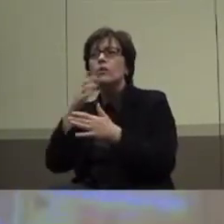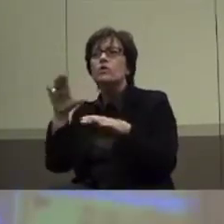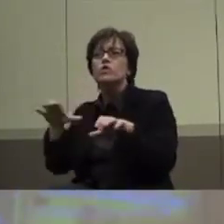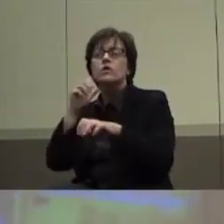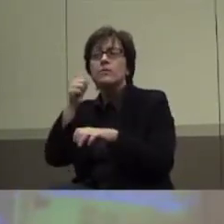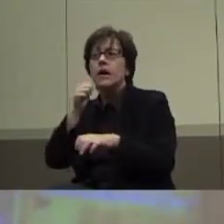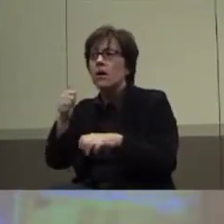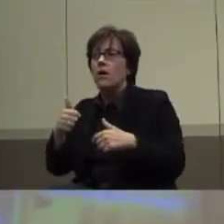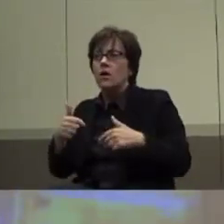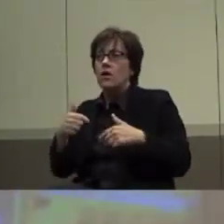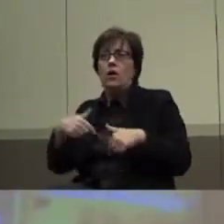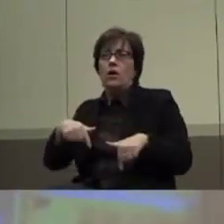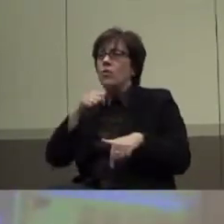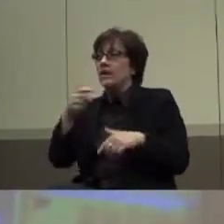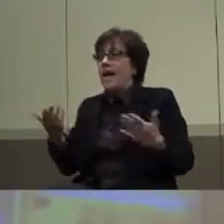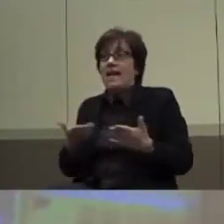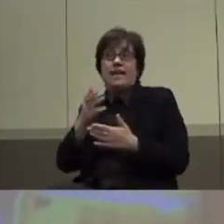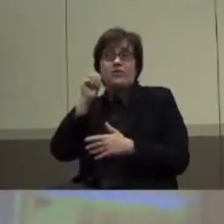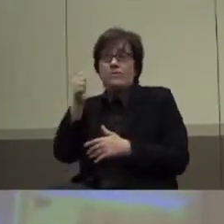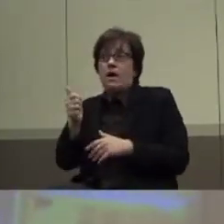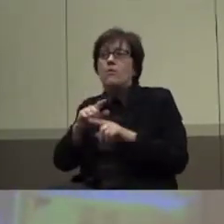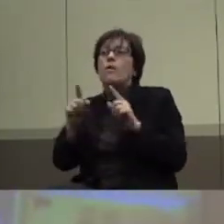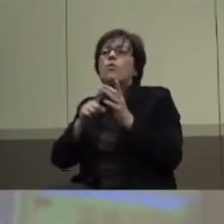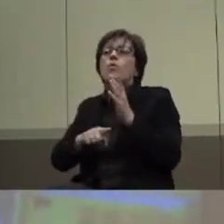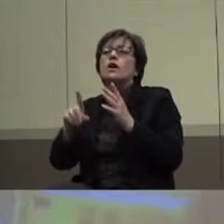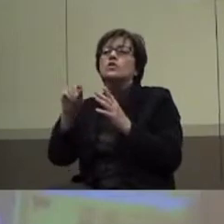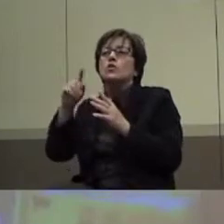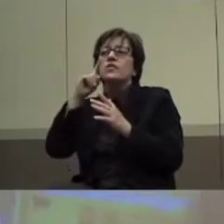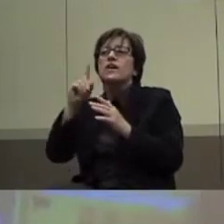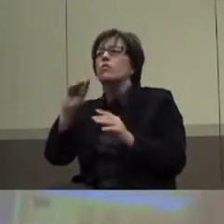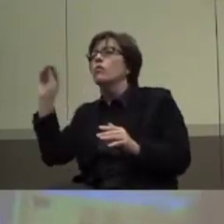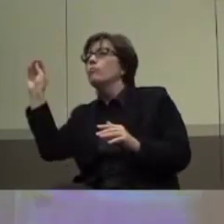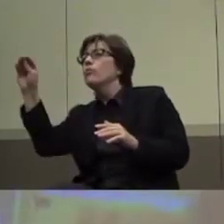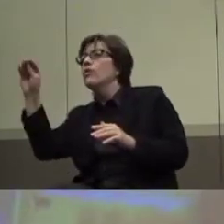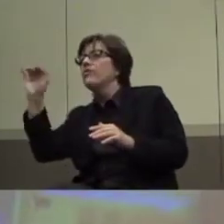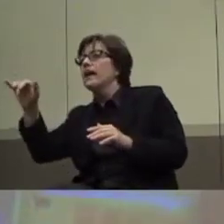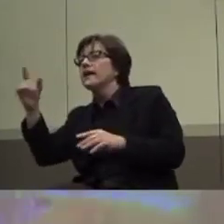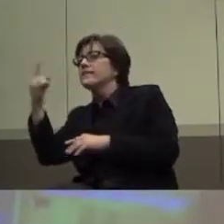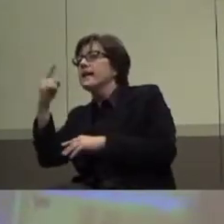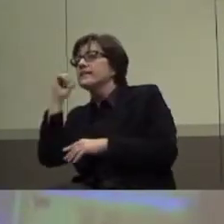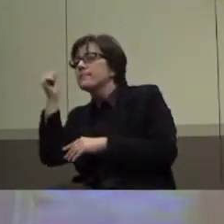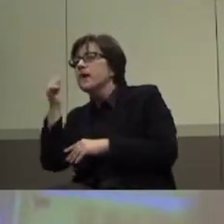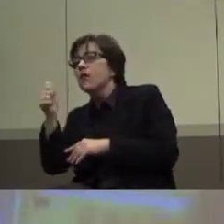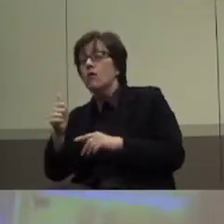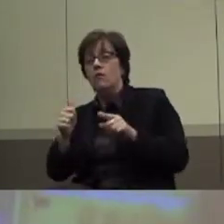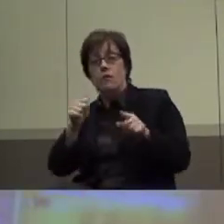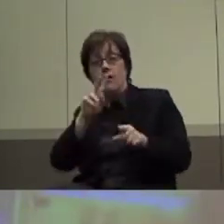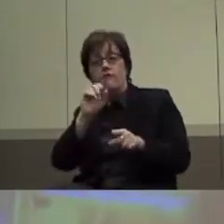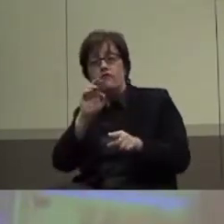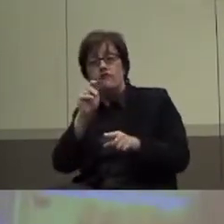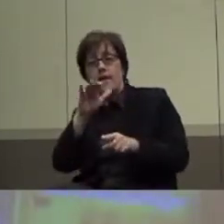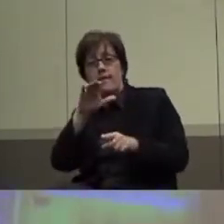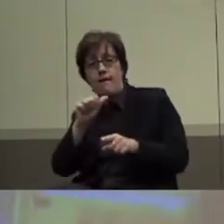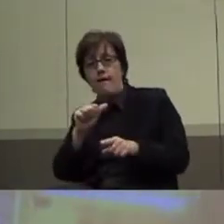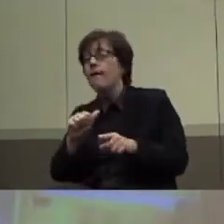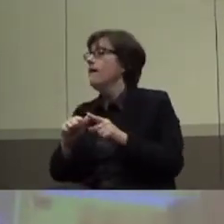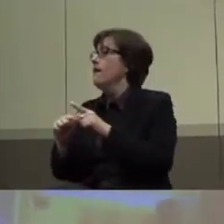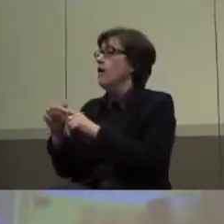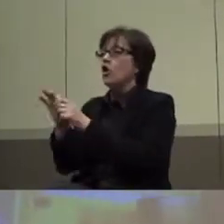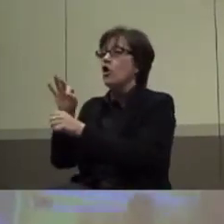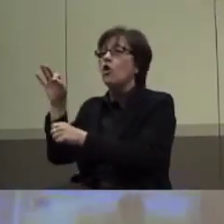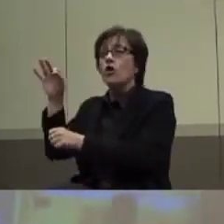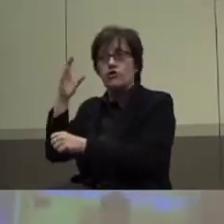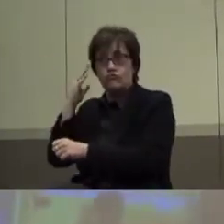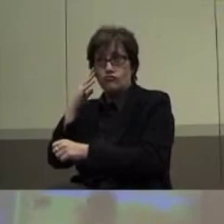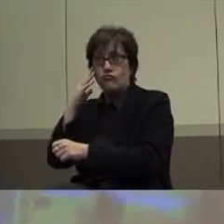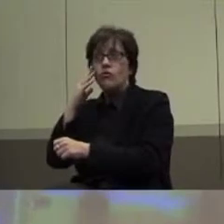ghost. All right, let's look at our even odds graph. Looking at our even odds graph, listen as I count. And